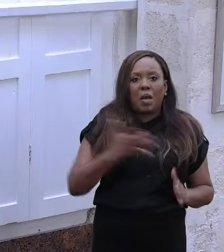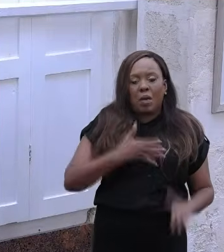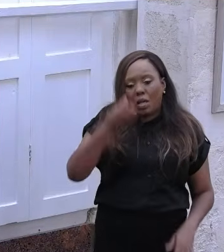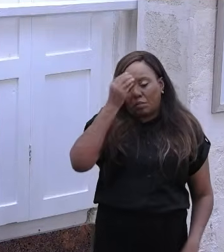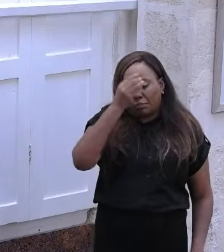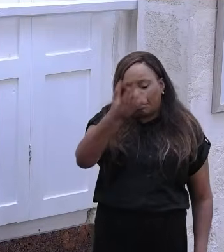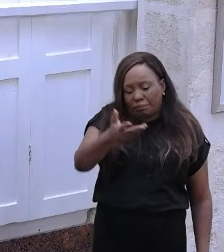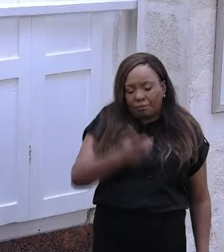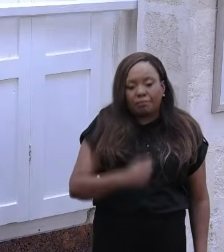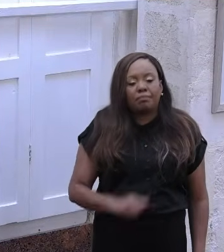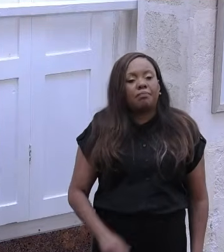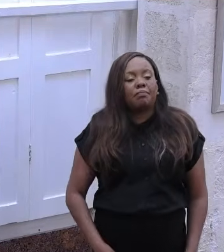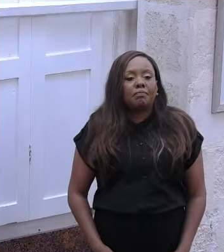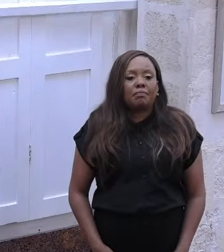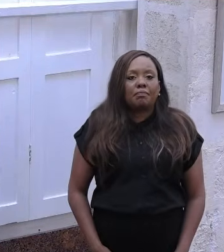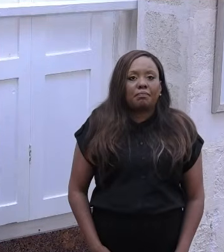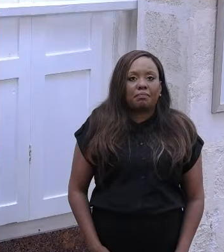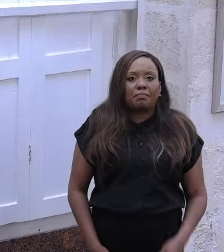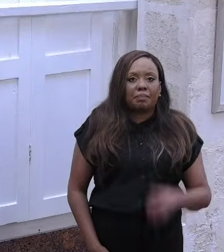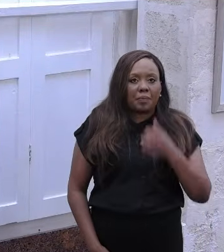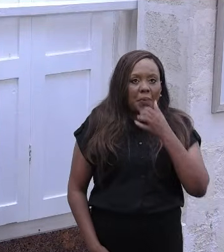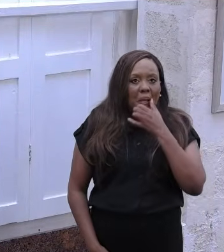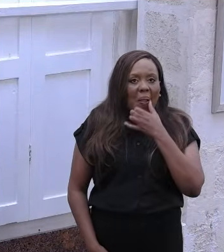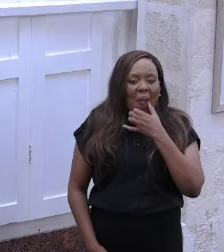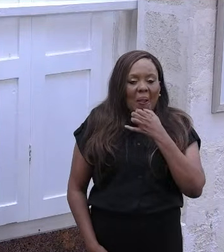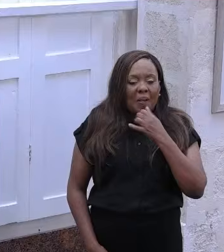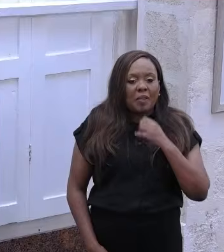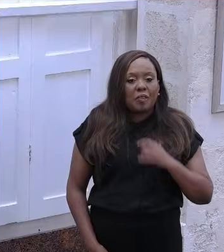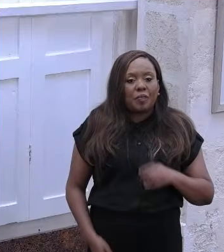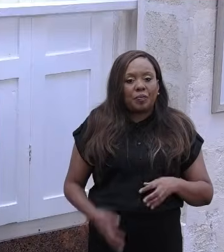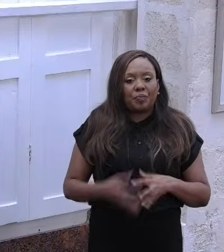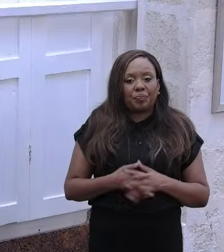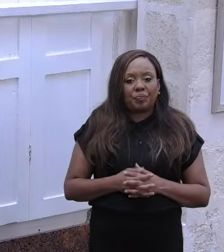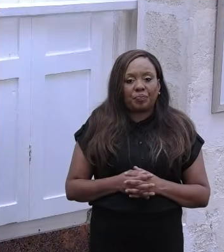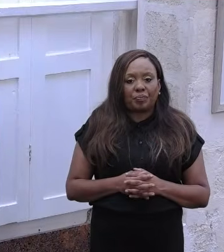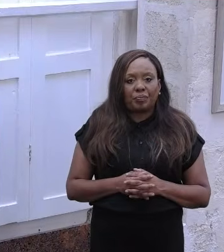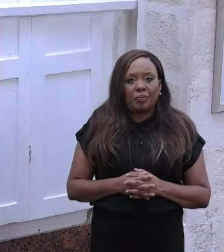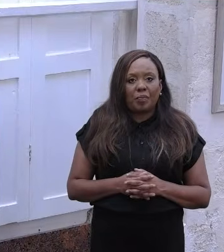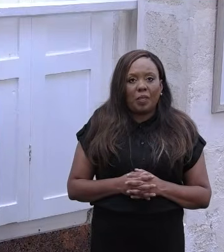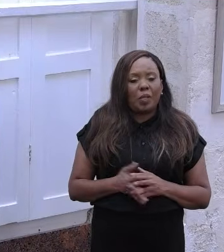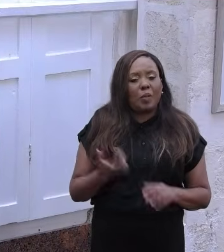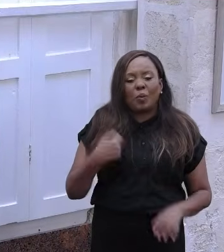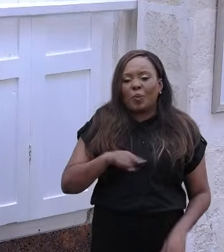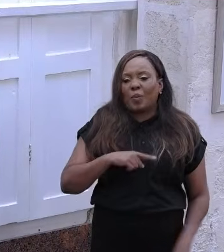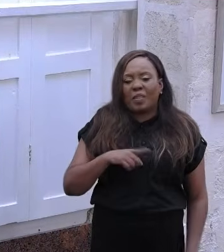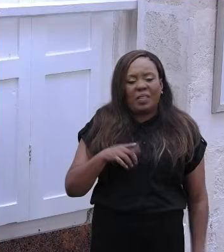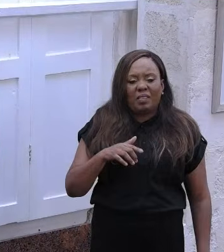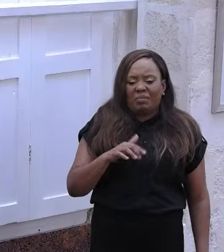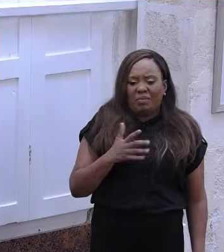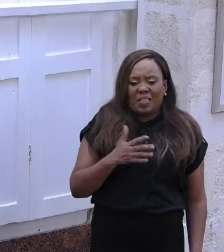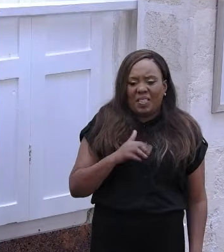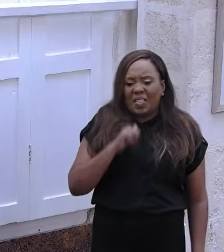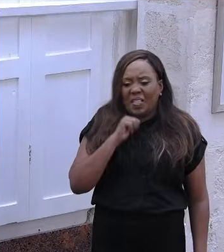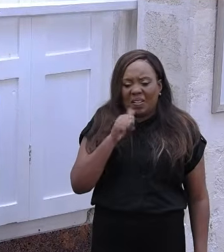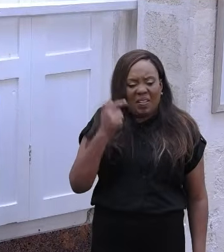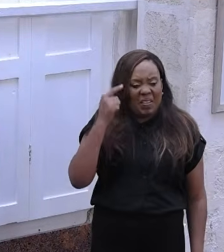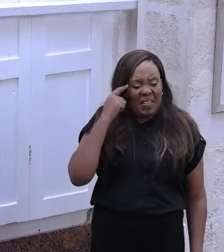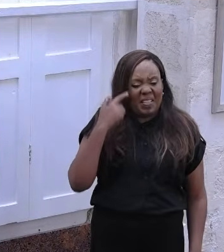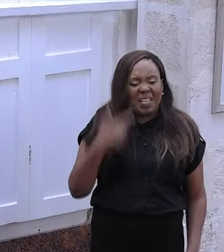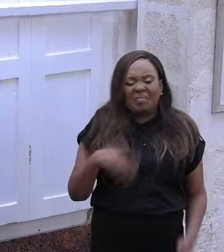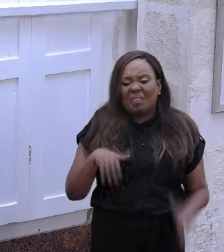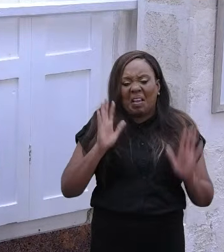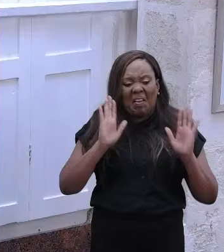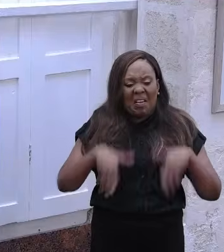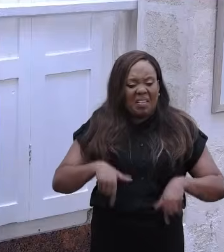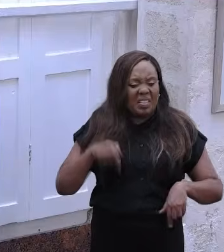for consideration, that this is not done carelessly, but we do try to think through things. But if there's anything